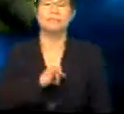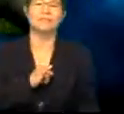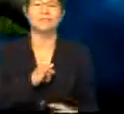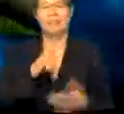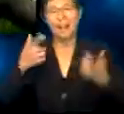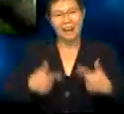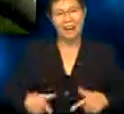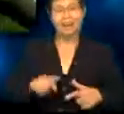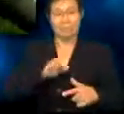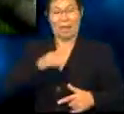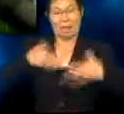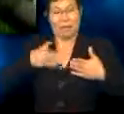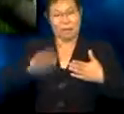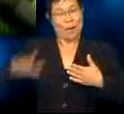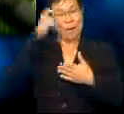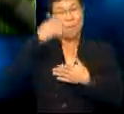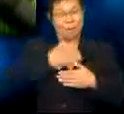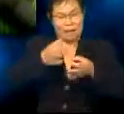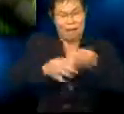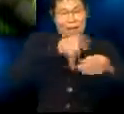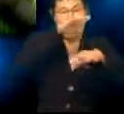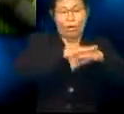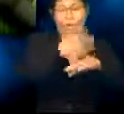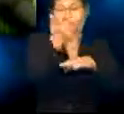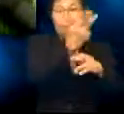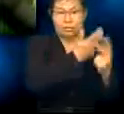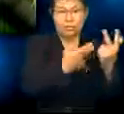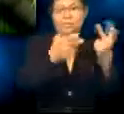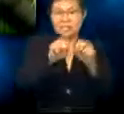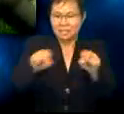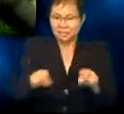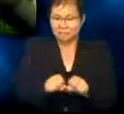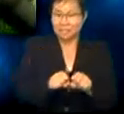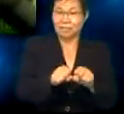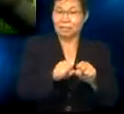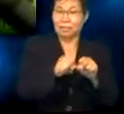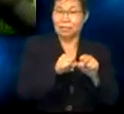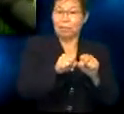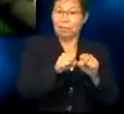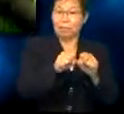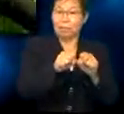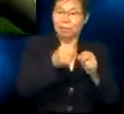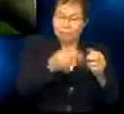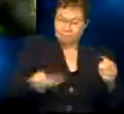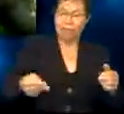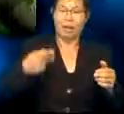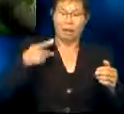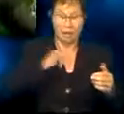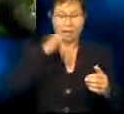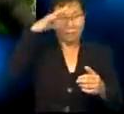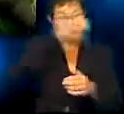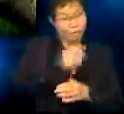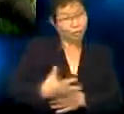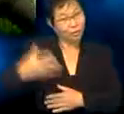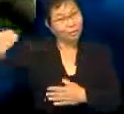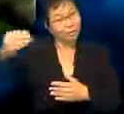I'm glad you understand my explanation on the 3 states of matter. I guess you want to make a move